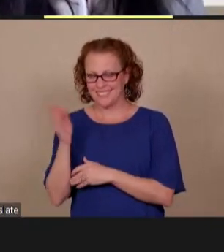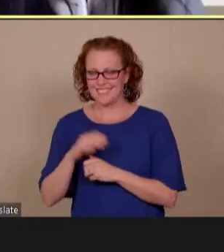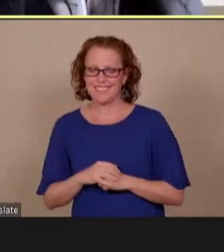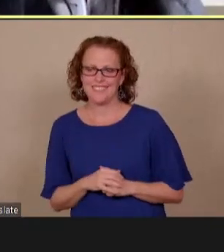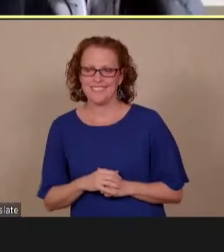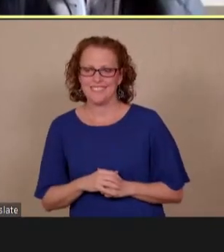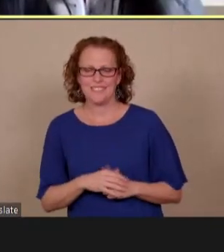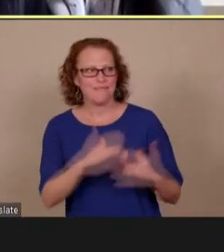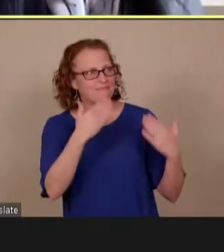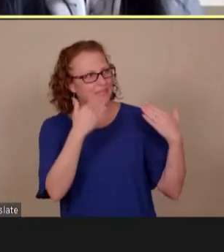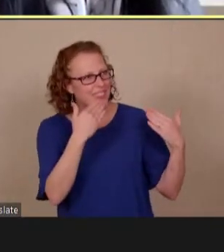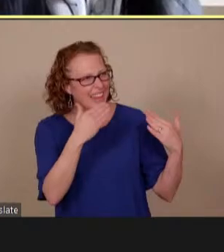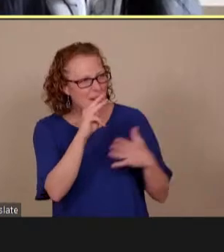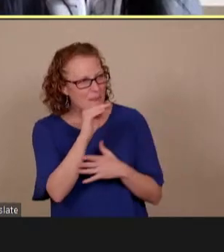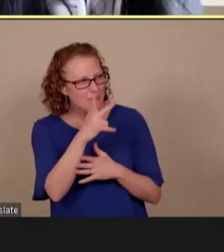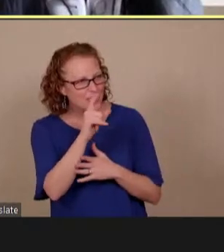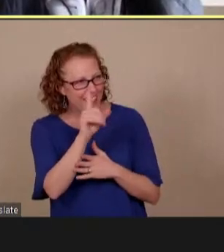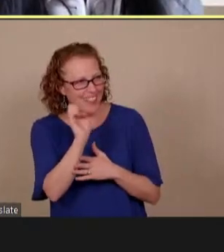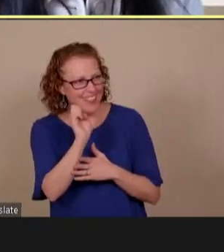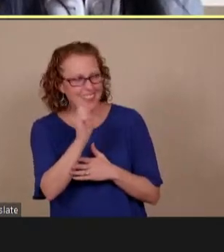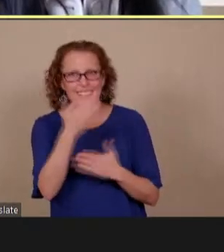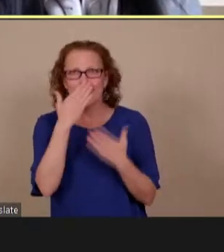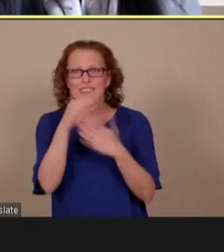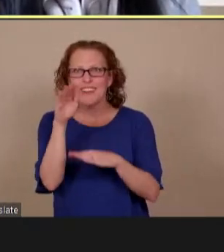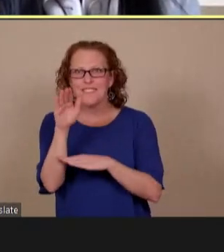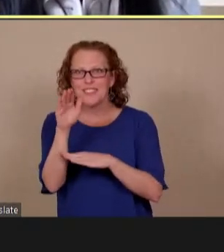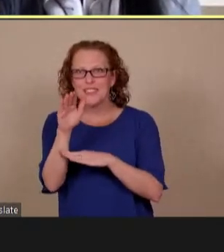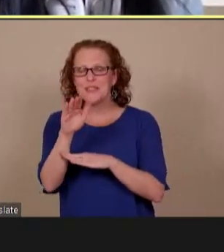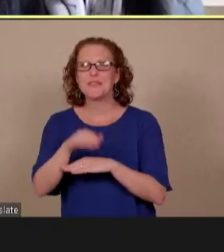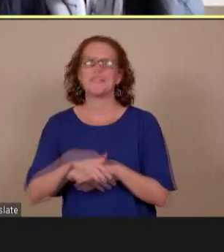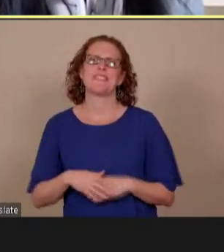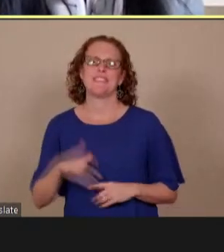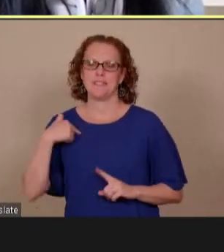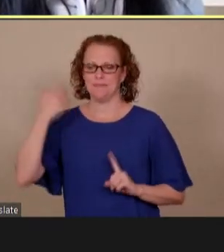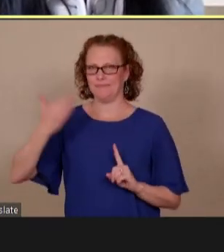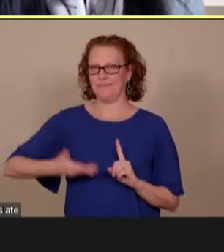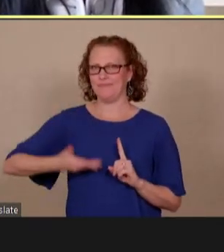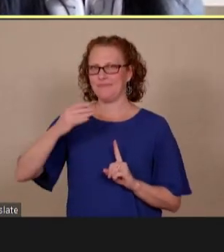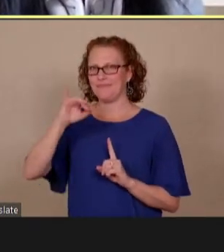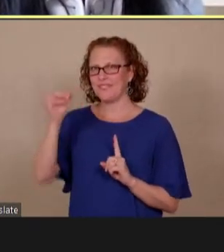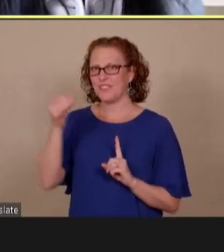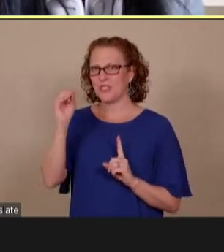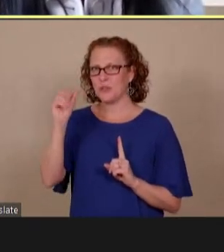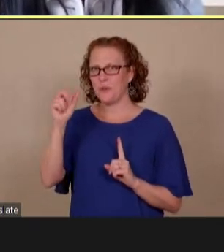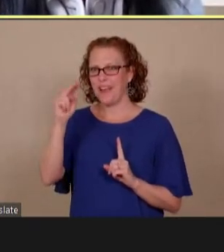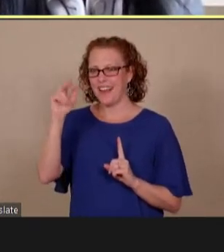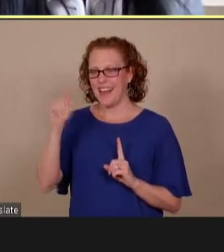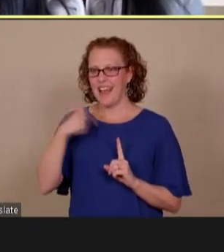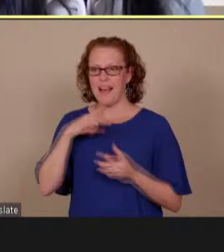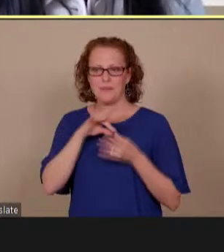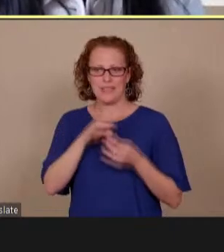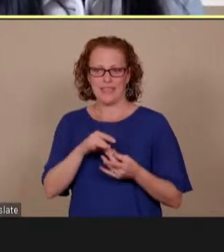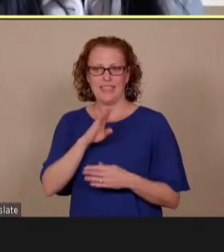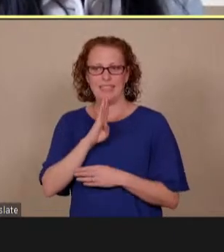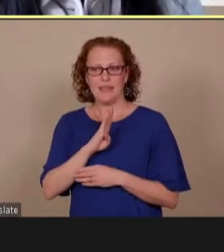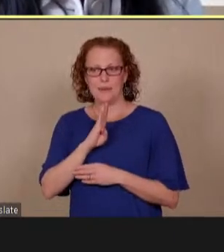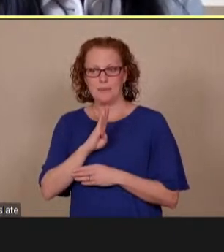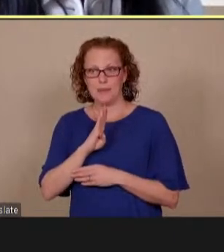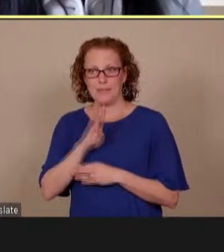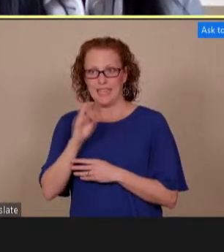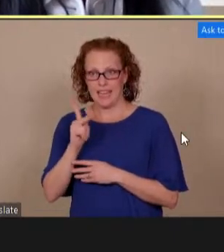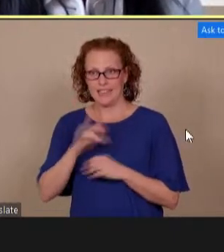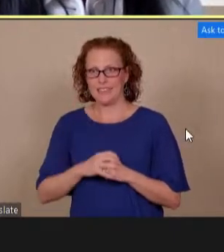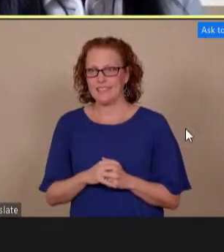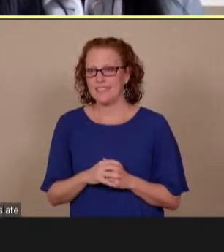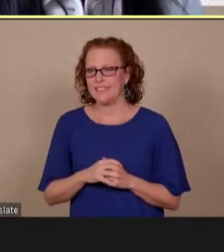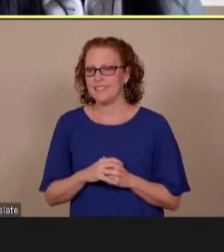Thank you, Michelle, and good afternoon, everyone. My name is Joanna Jin, and I'm with BVK, and thank you for joining us for our second